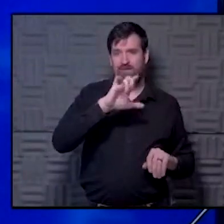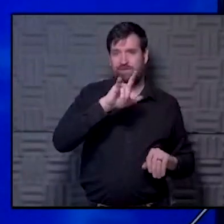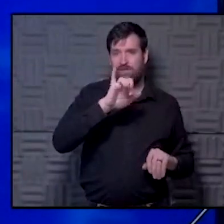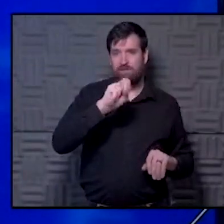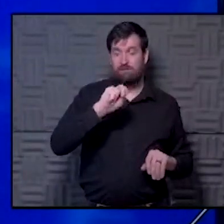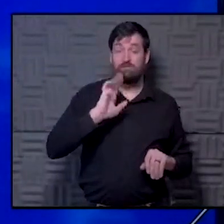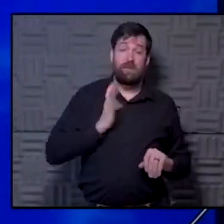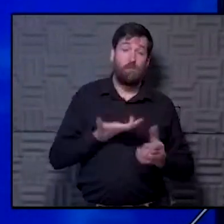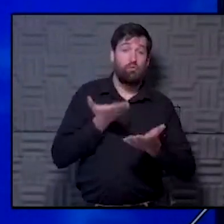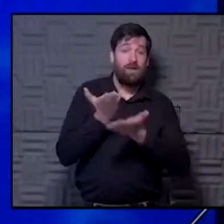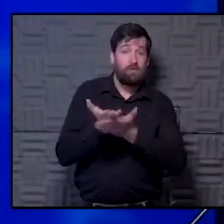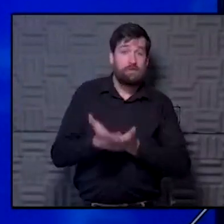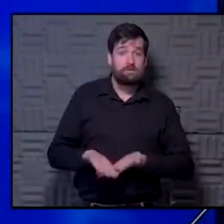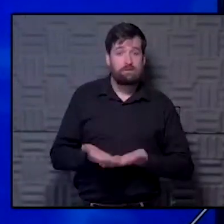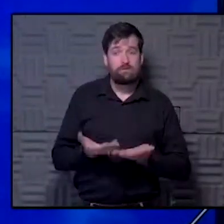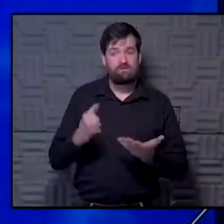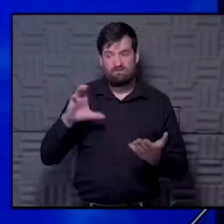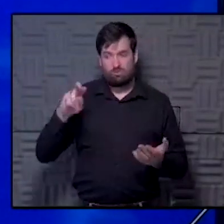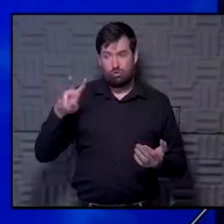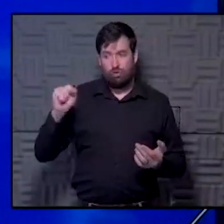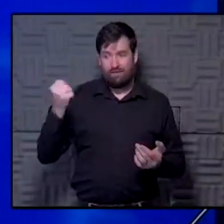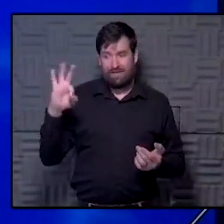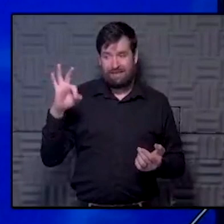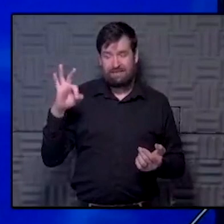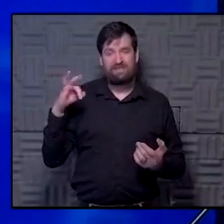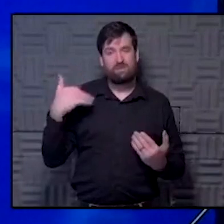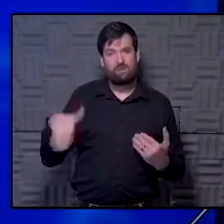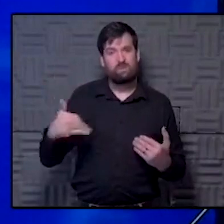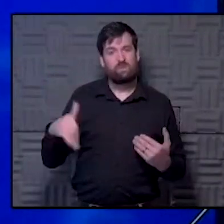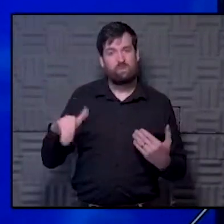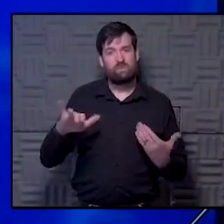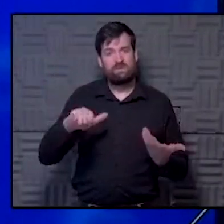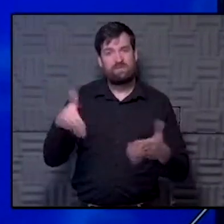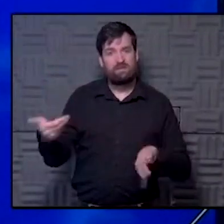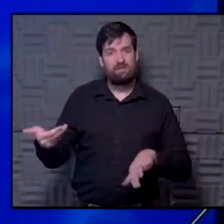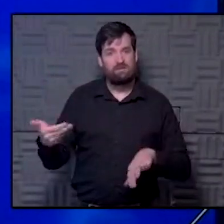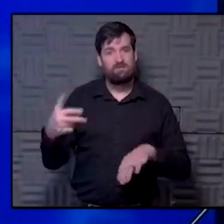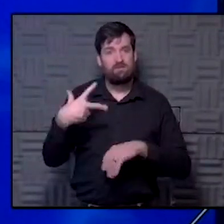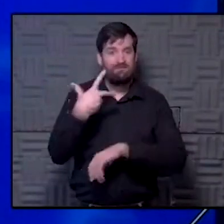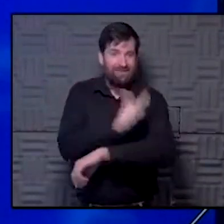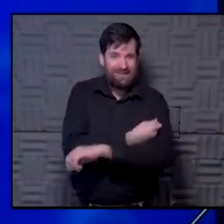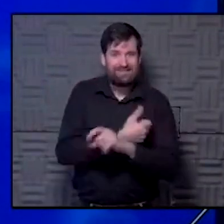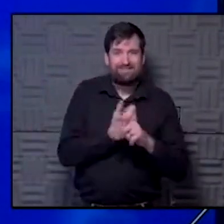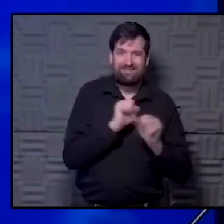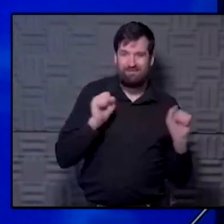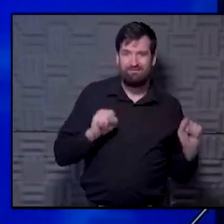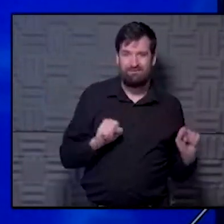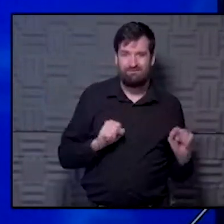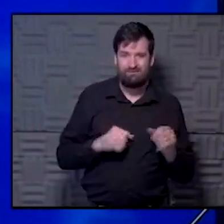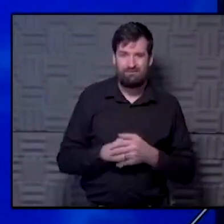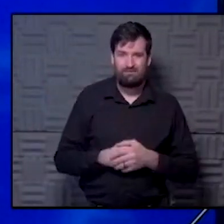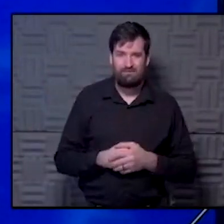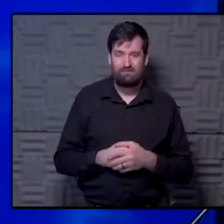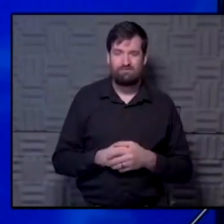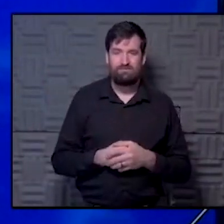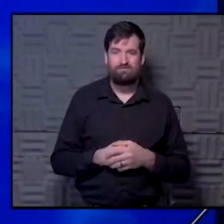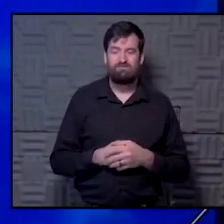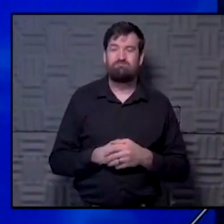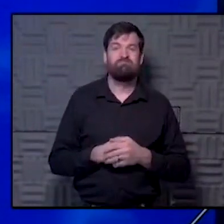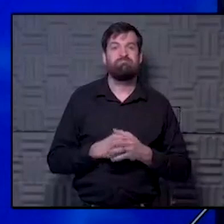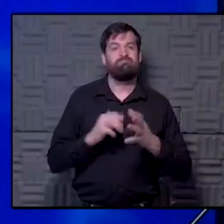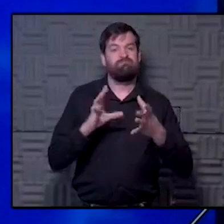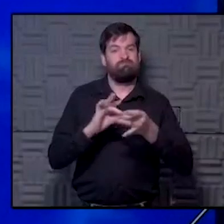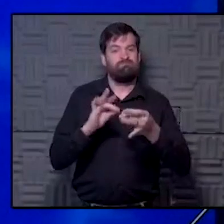shown that COVID-19 is deadly and the vaccine is safe. As we wrap up today, we leave you with the words